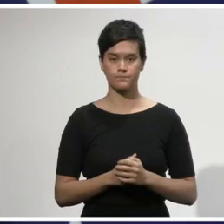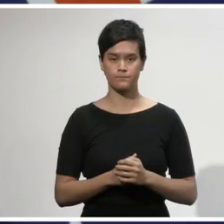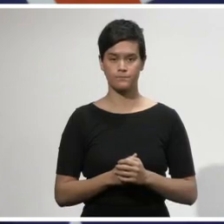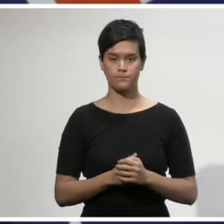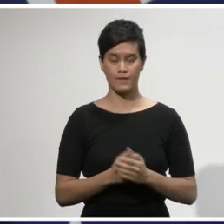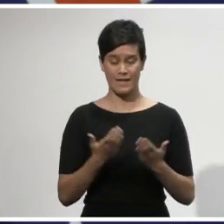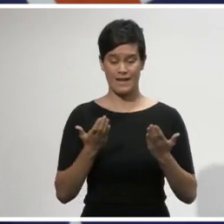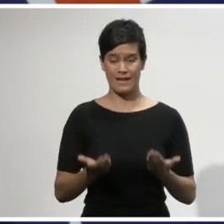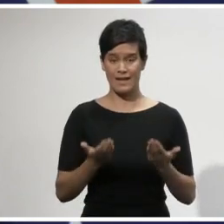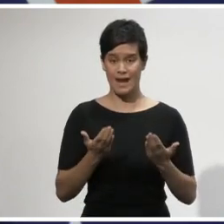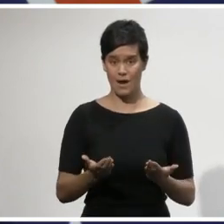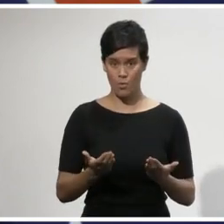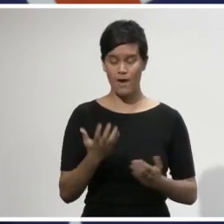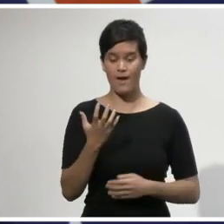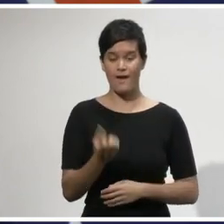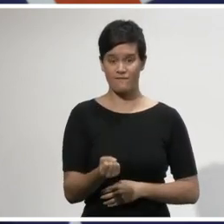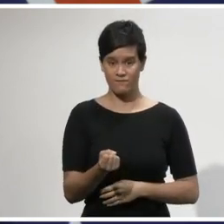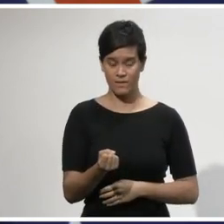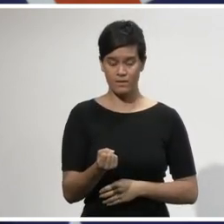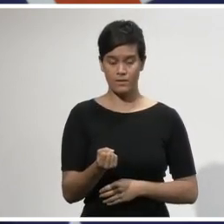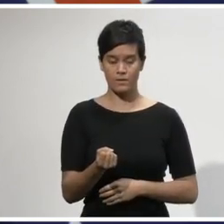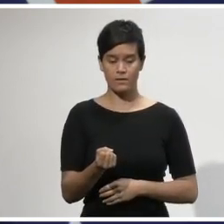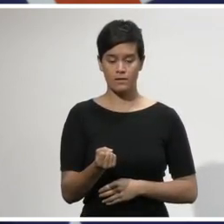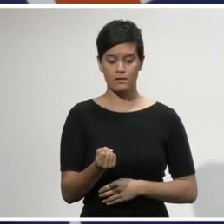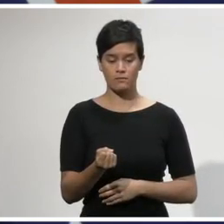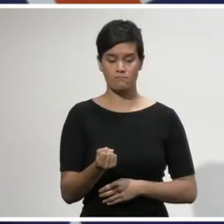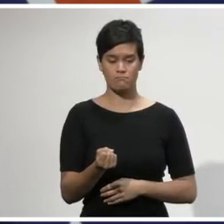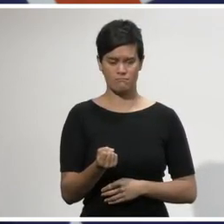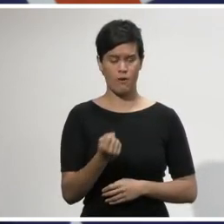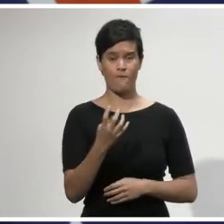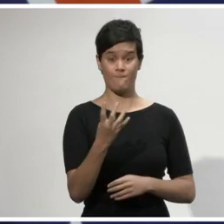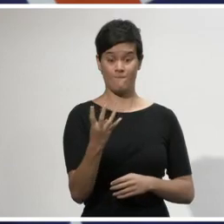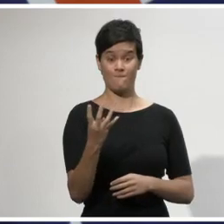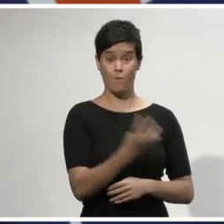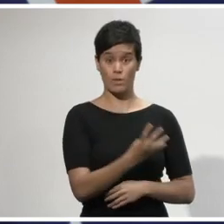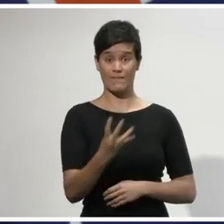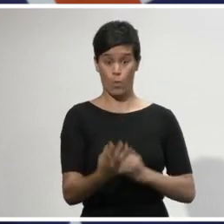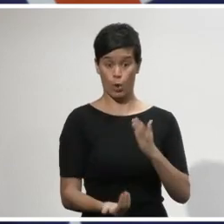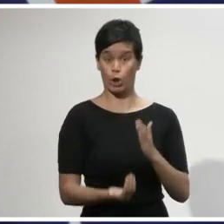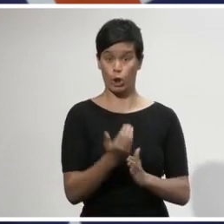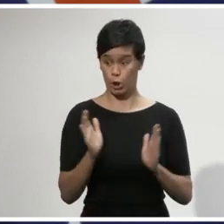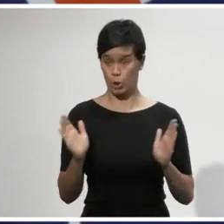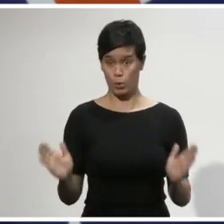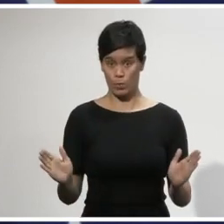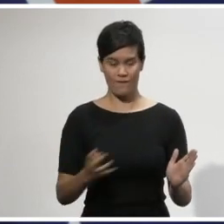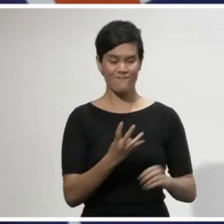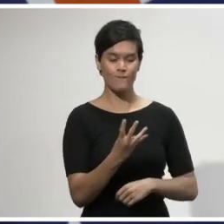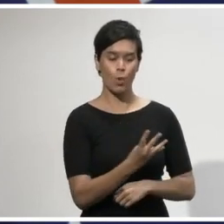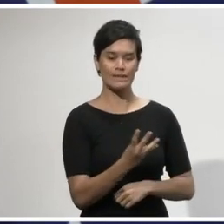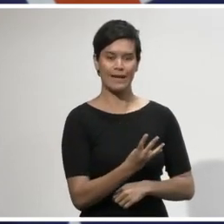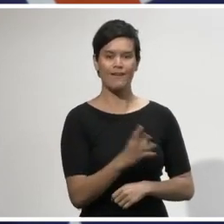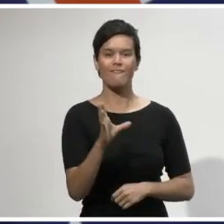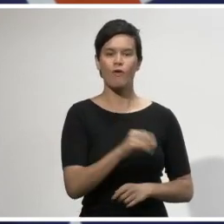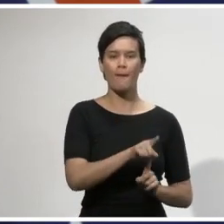At this stage, 14 of the new 44 cases are linked to existing clusters